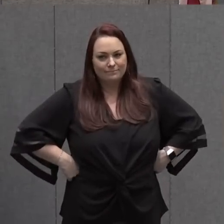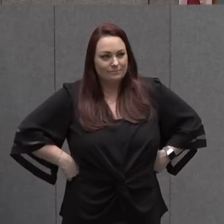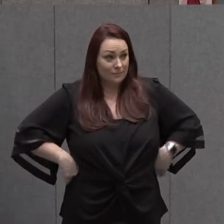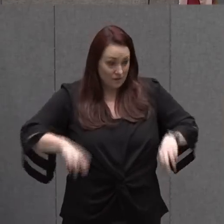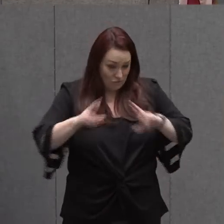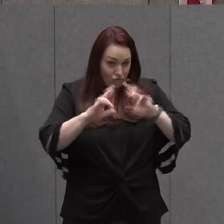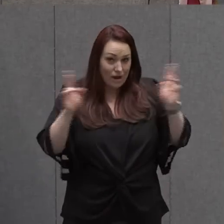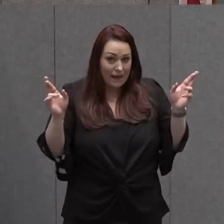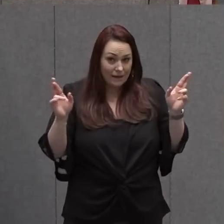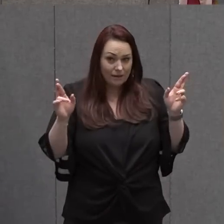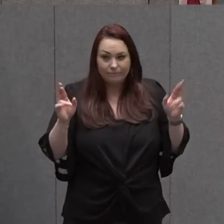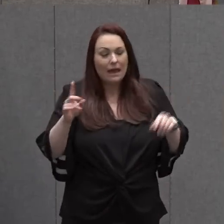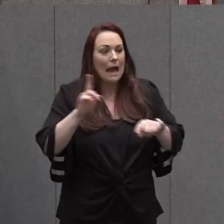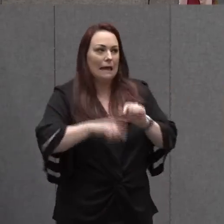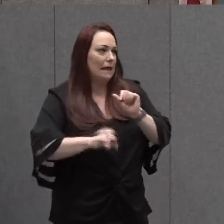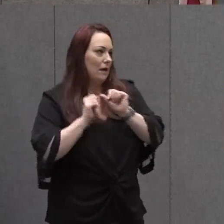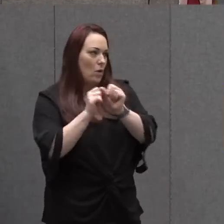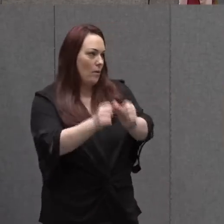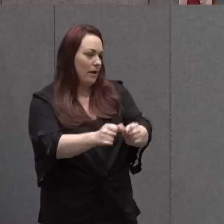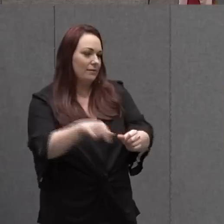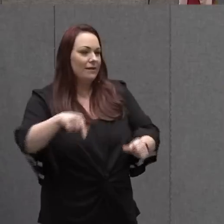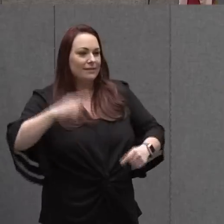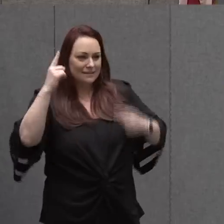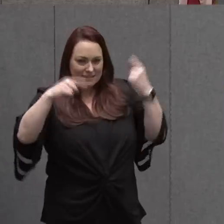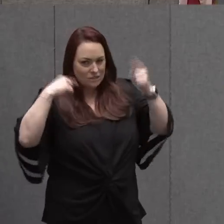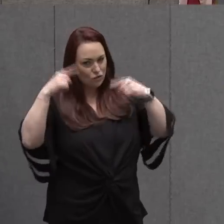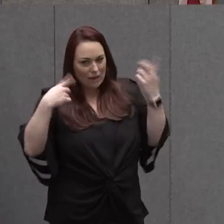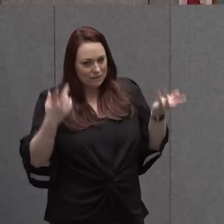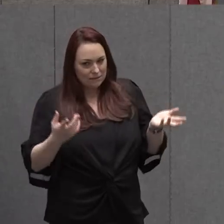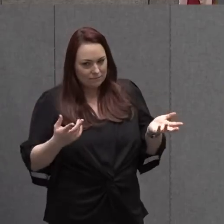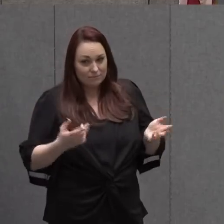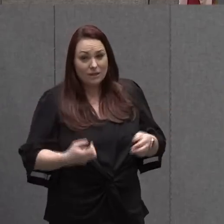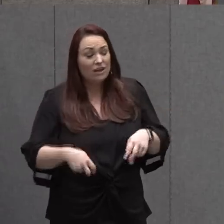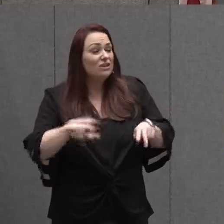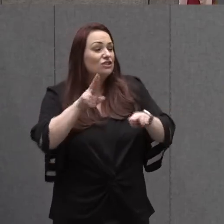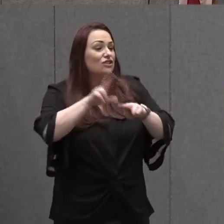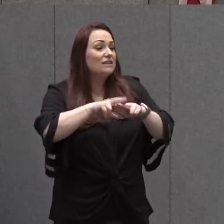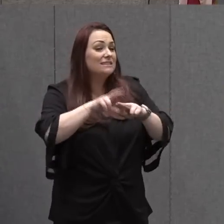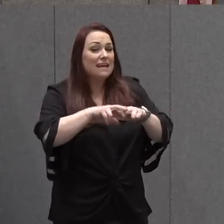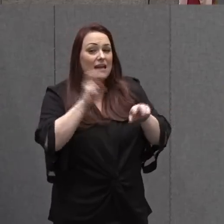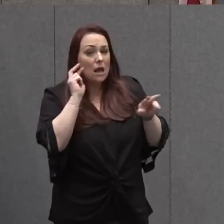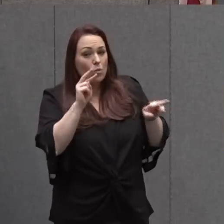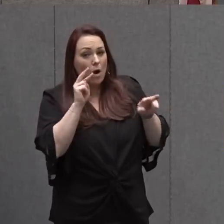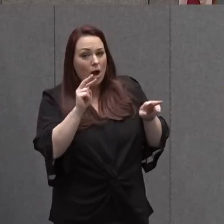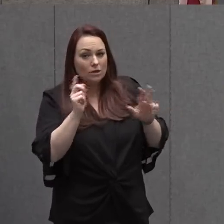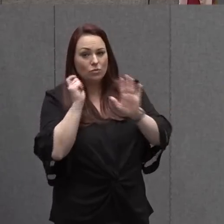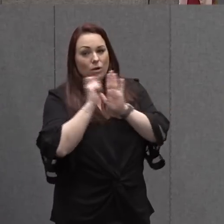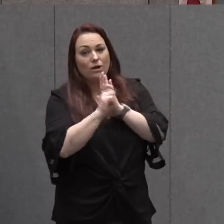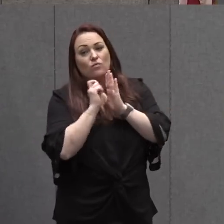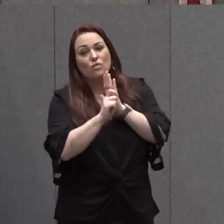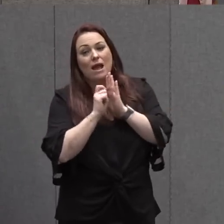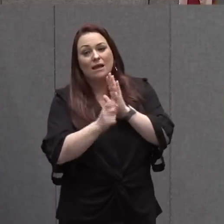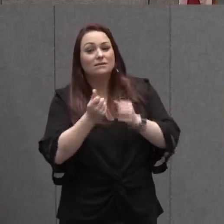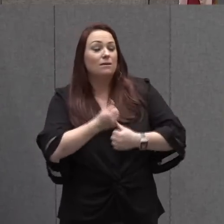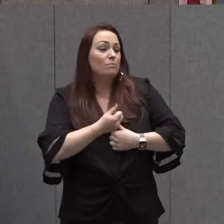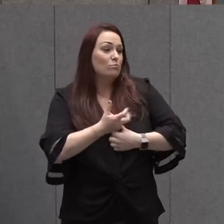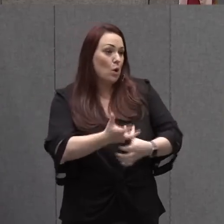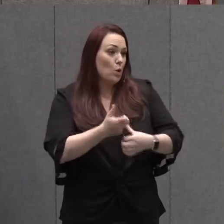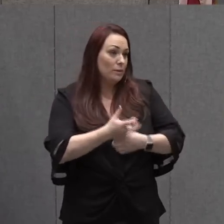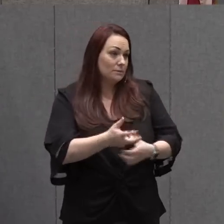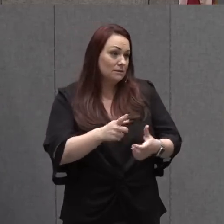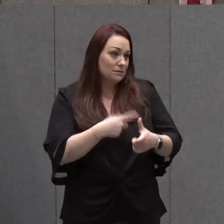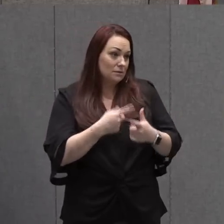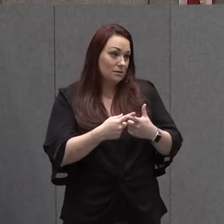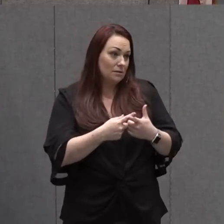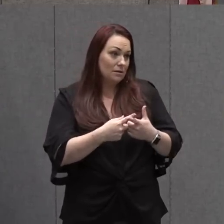Are you ready? I can't go on. This is crazy. All I want you to do is sit and watch. We're going to write some poems. And